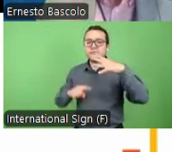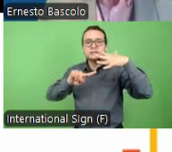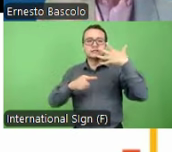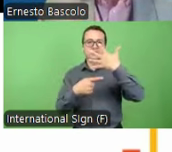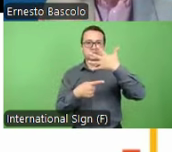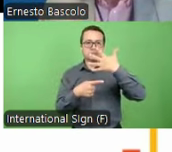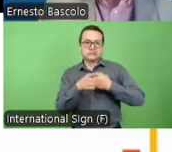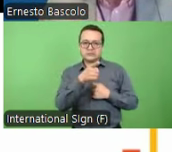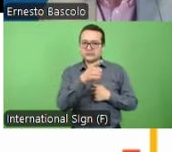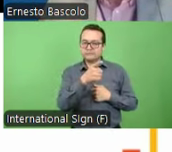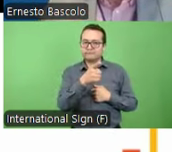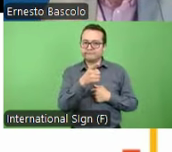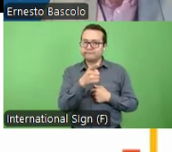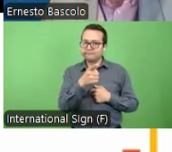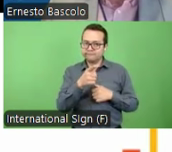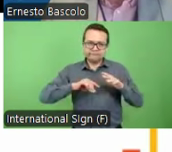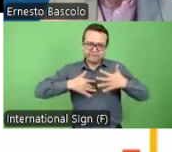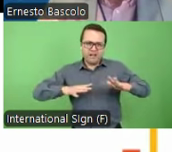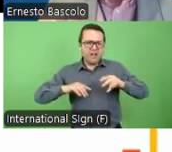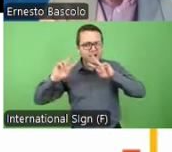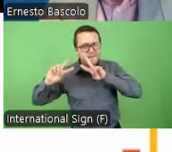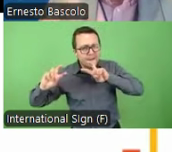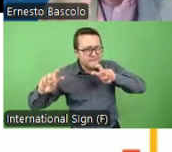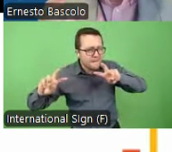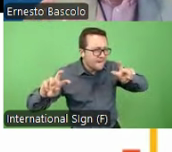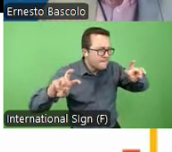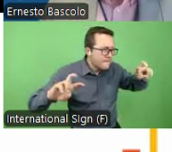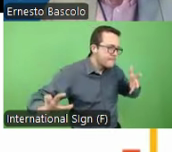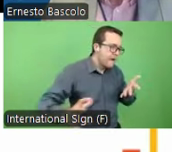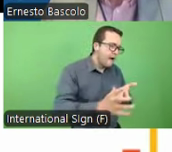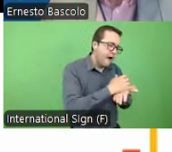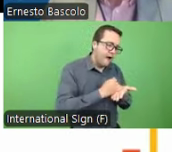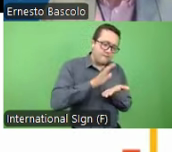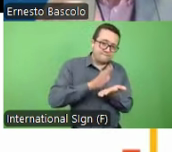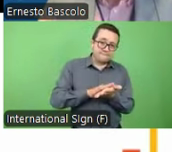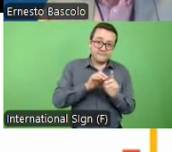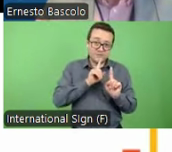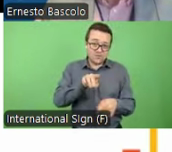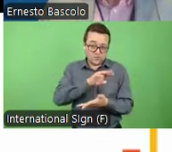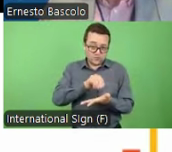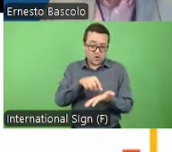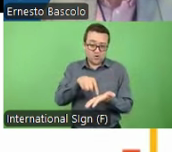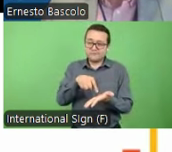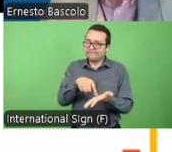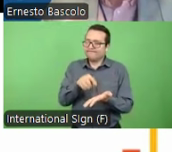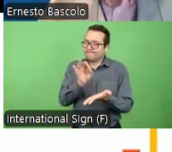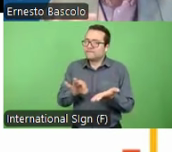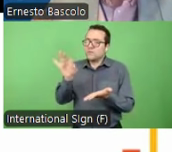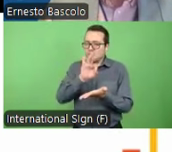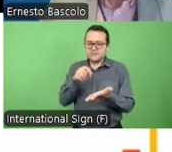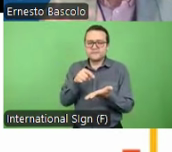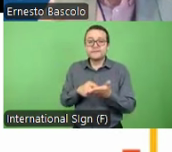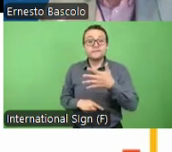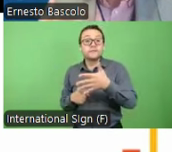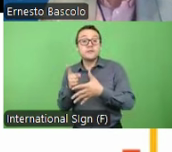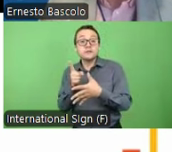it's importantes, que very marcan la important, diferencia que tiene este the ones reporte. that set the En difference. primer lugar, el tema de acceso y las necesidades